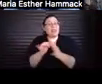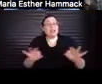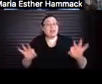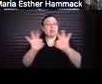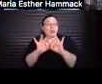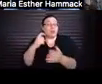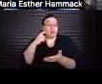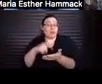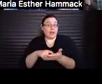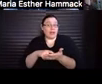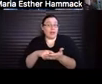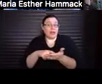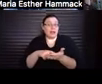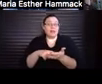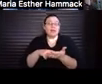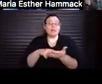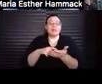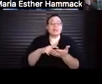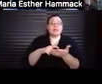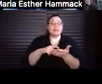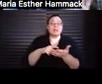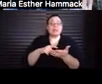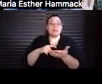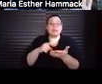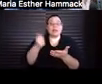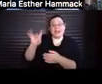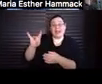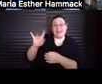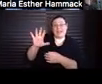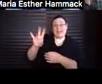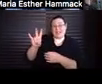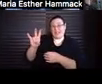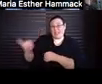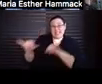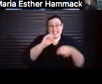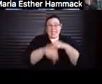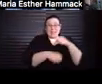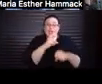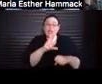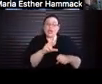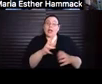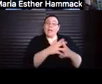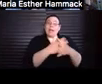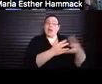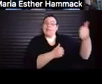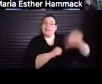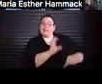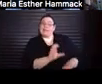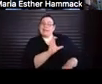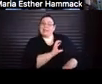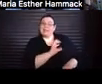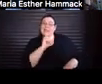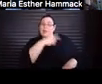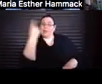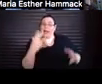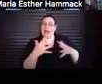acknowledge, given that this is 1857, the same year that the US denied citizenship for Black Americans in the US